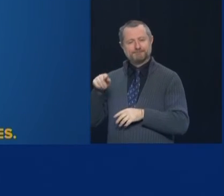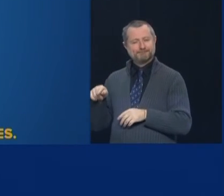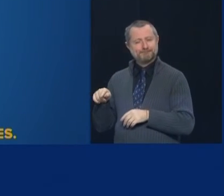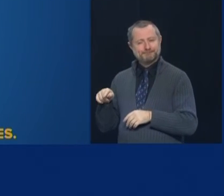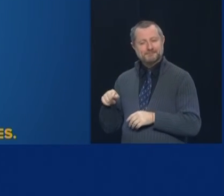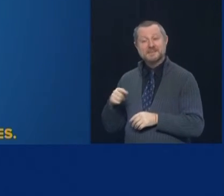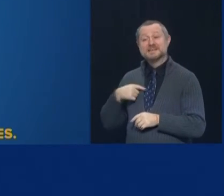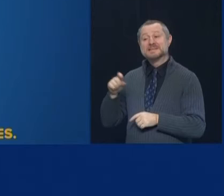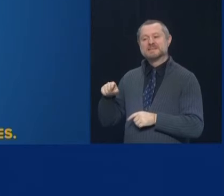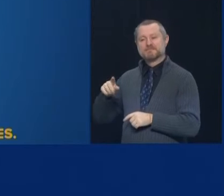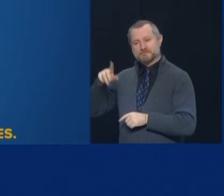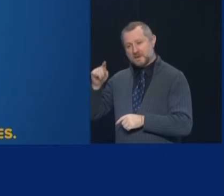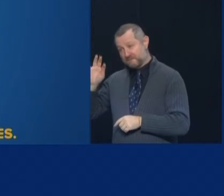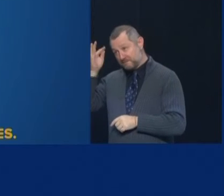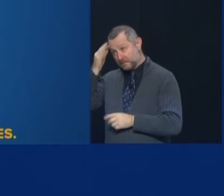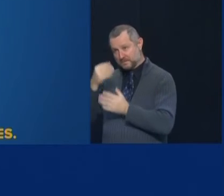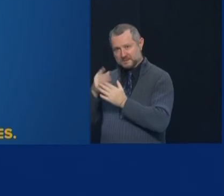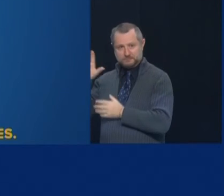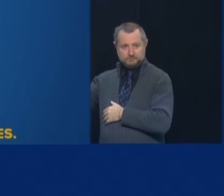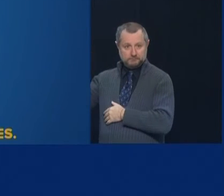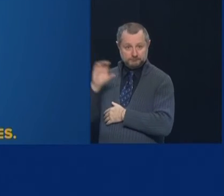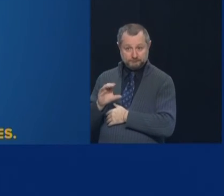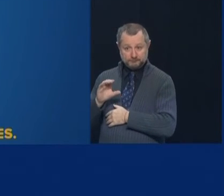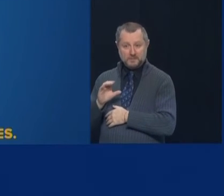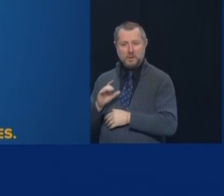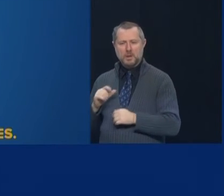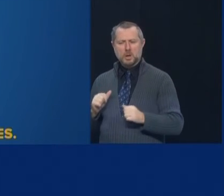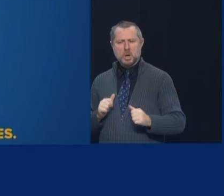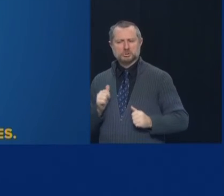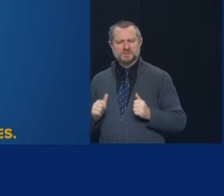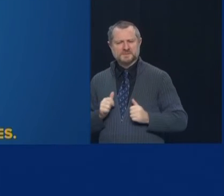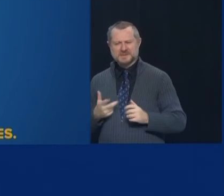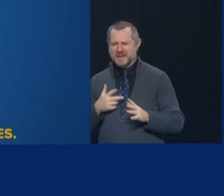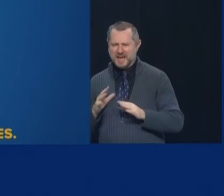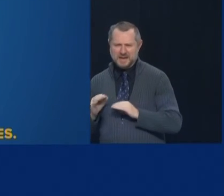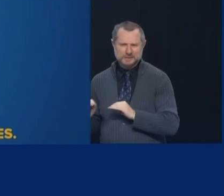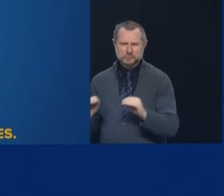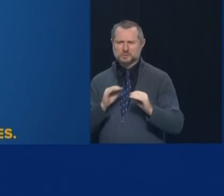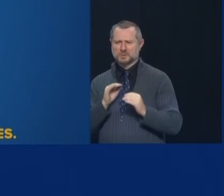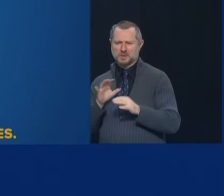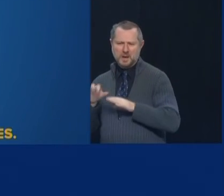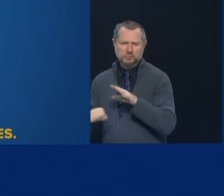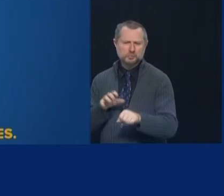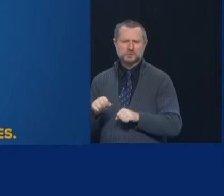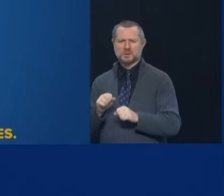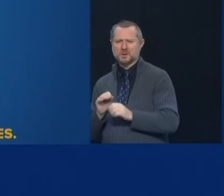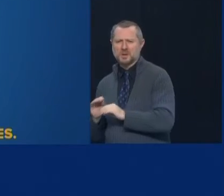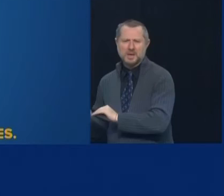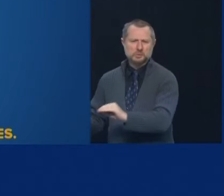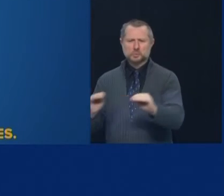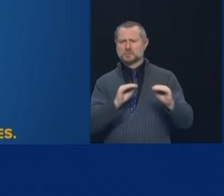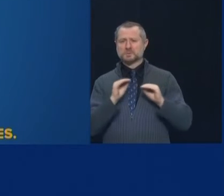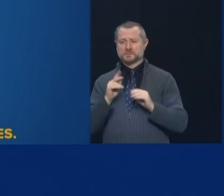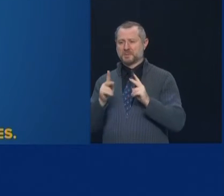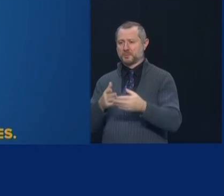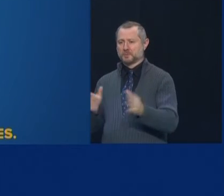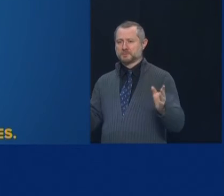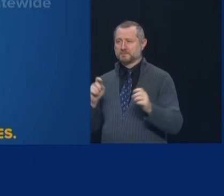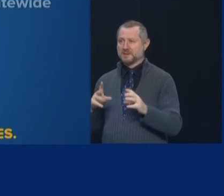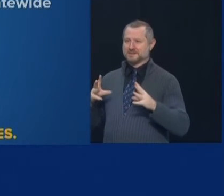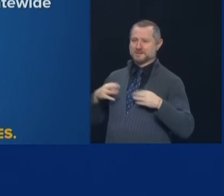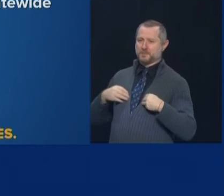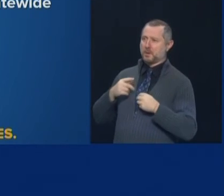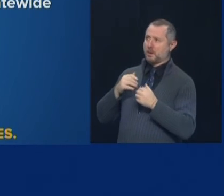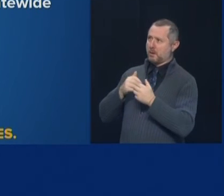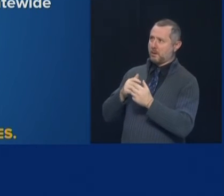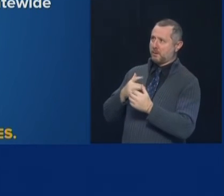federal funding. We need a real aggressive outreach effort. We need social acceptance and confidence to